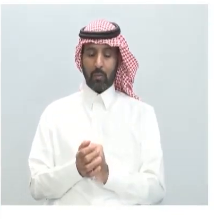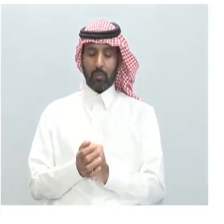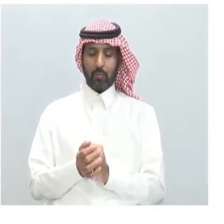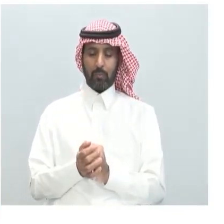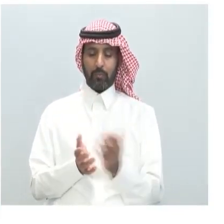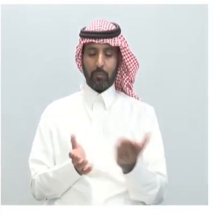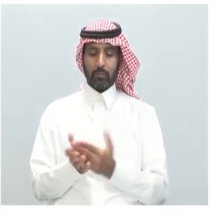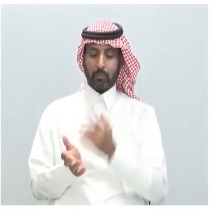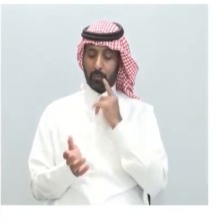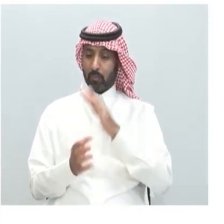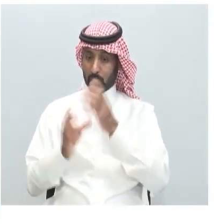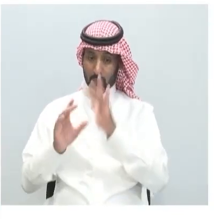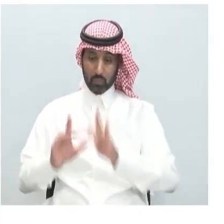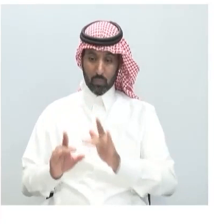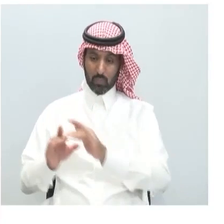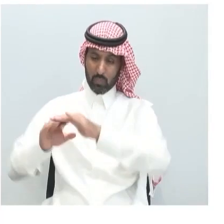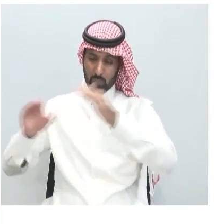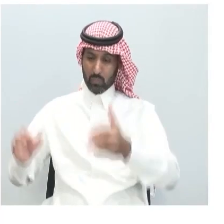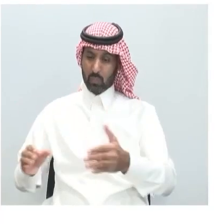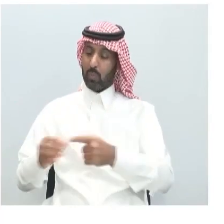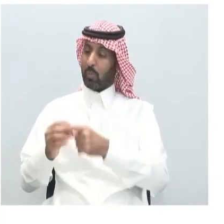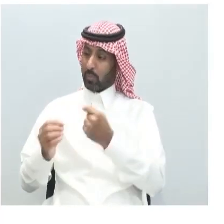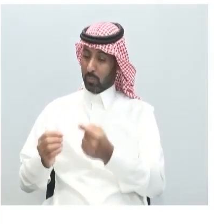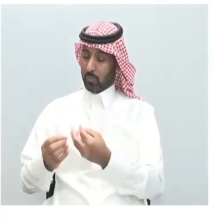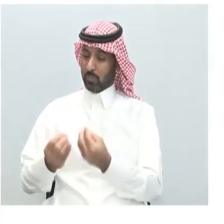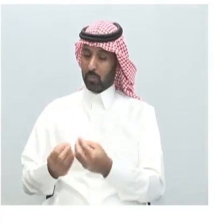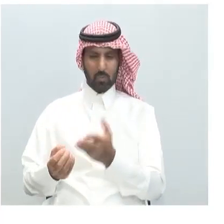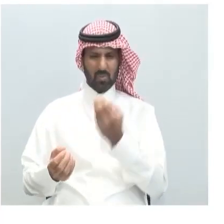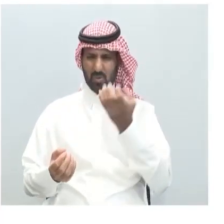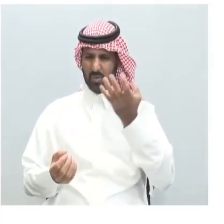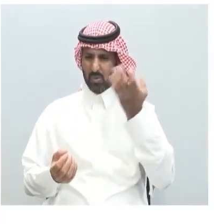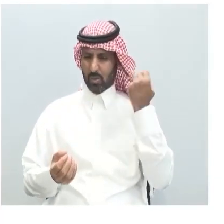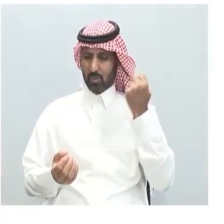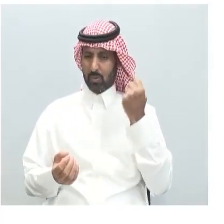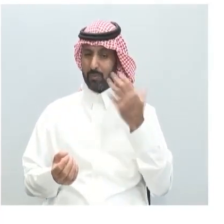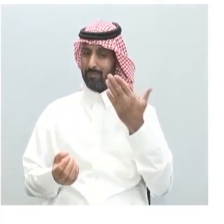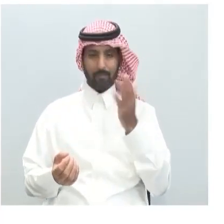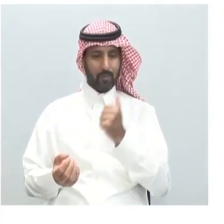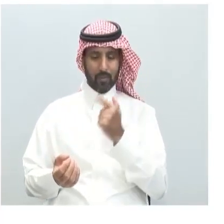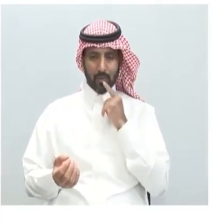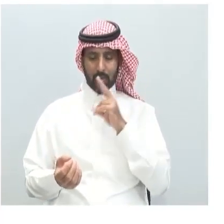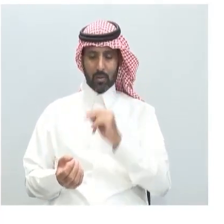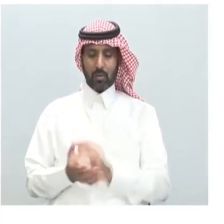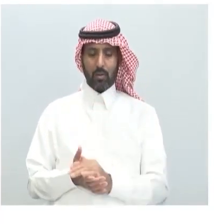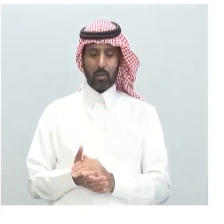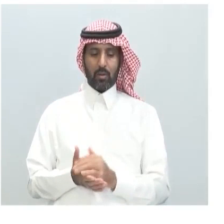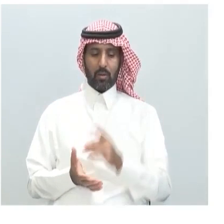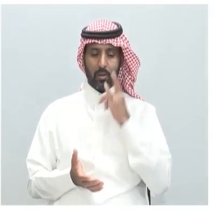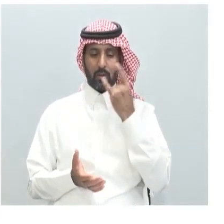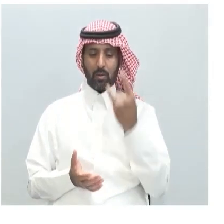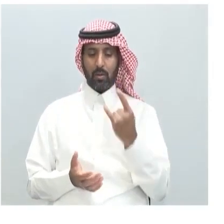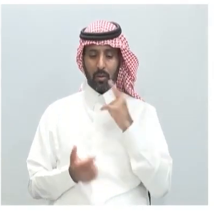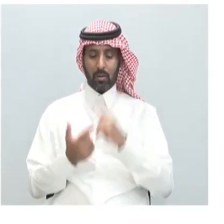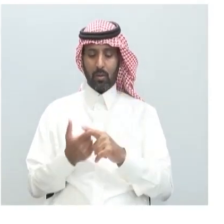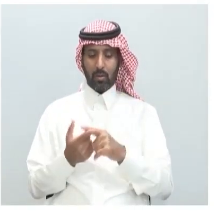very good. The furniture is outdated. It isn't modern enough. Number 10, the mortar